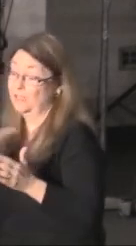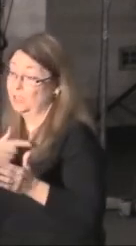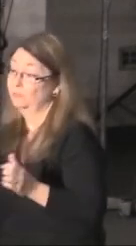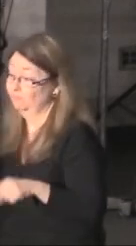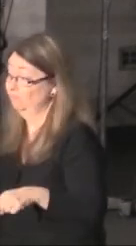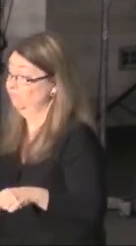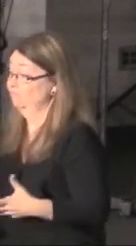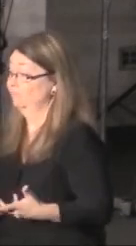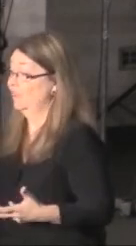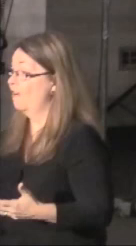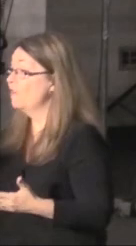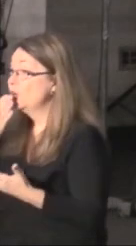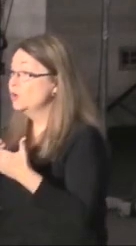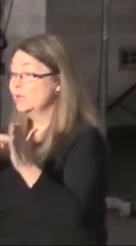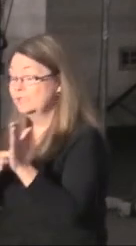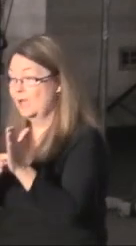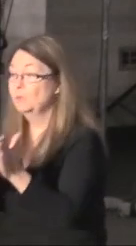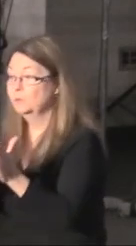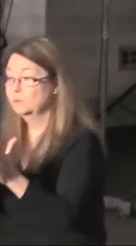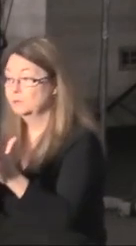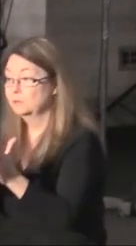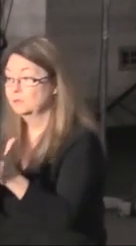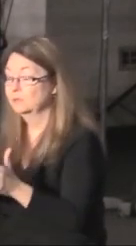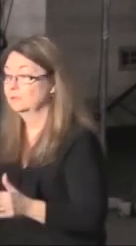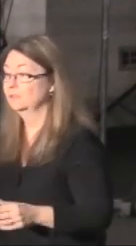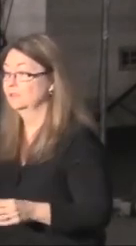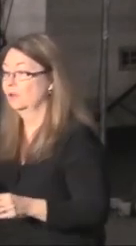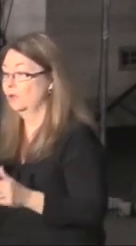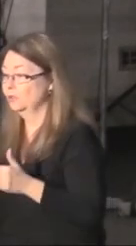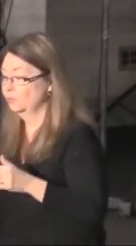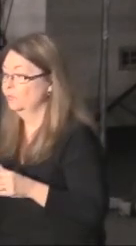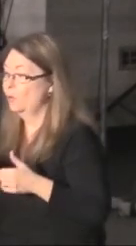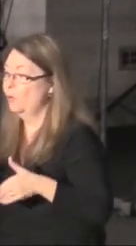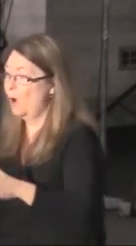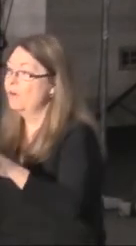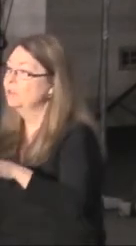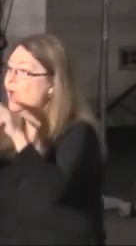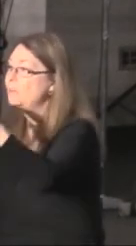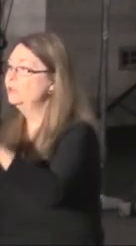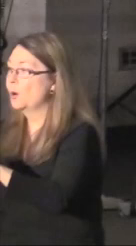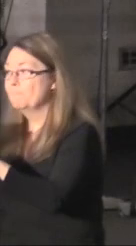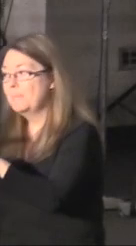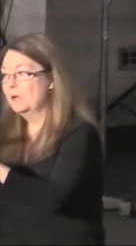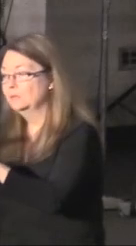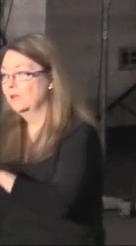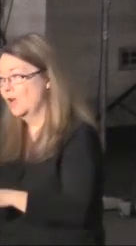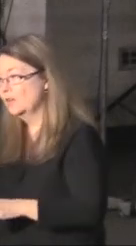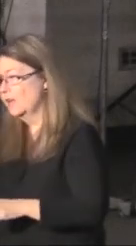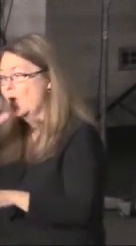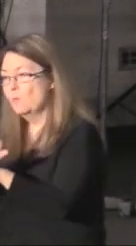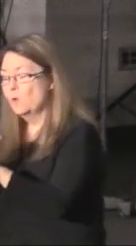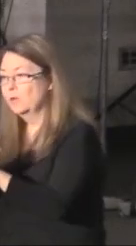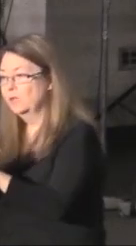us? Find good examples to follow as you try to climb your mountain this year. Understand that God is at work. You're